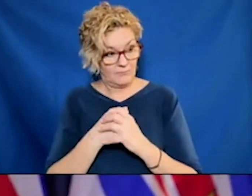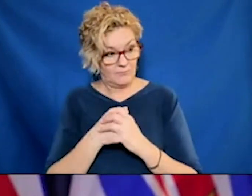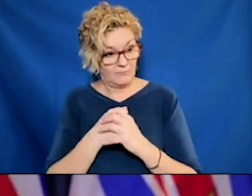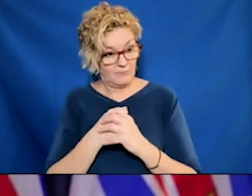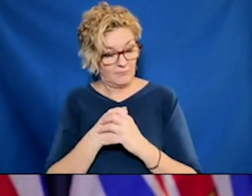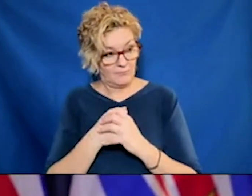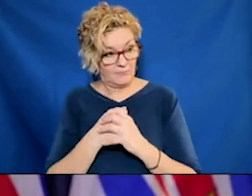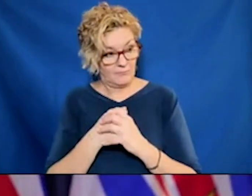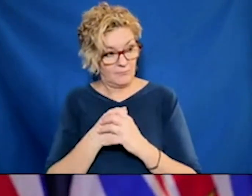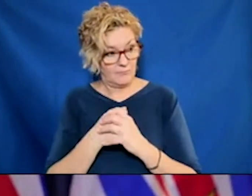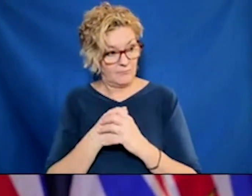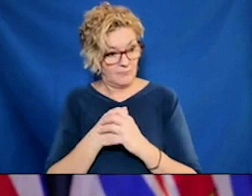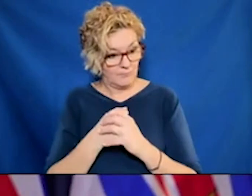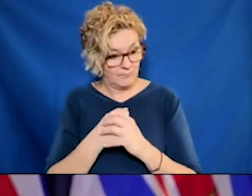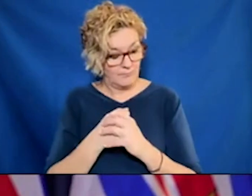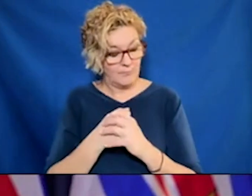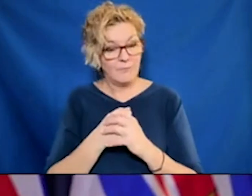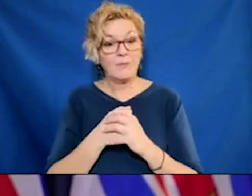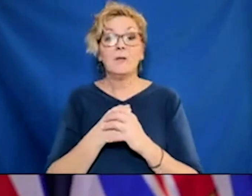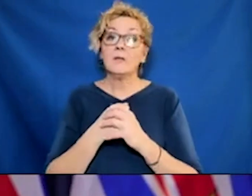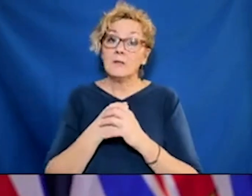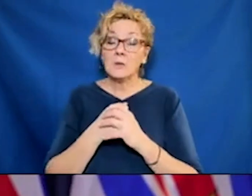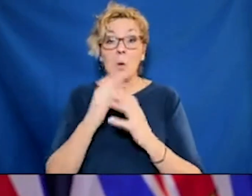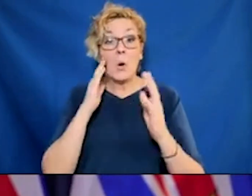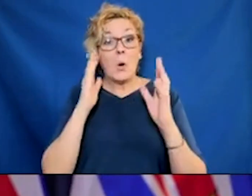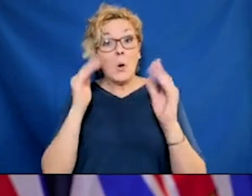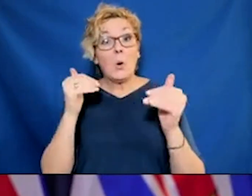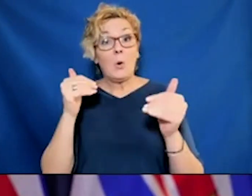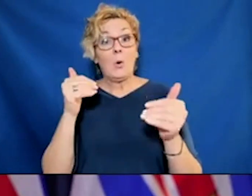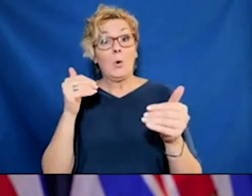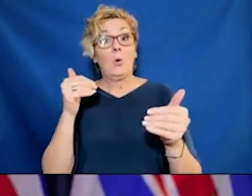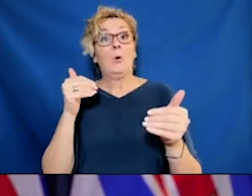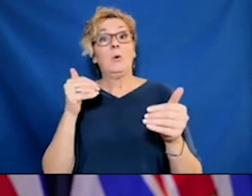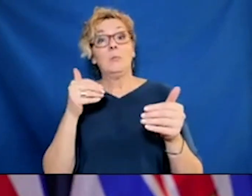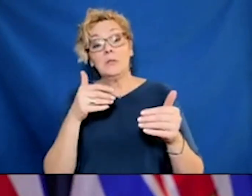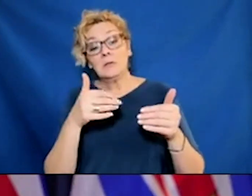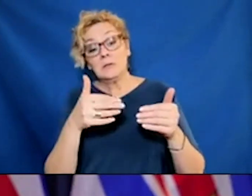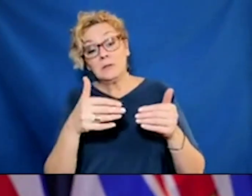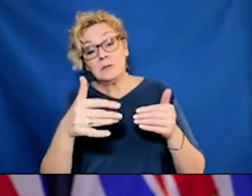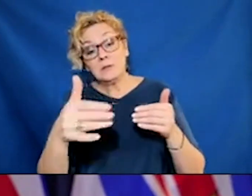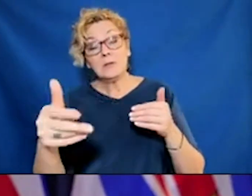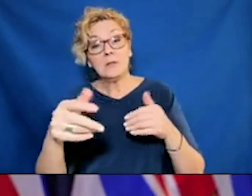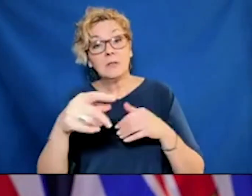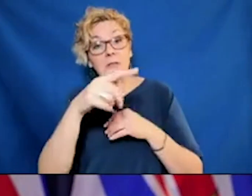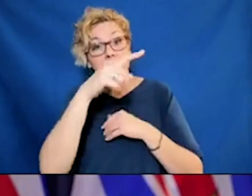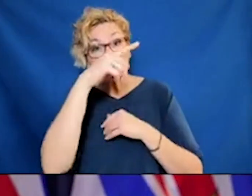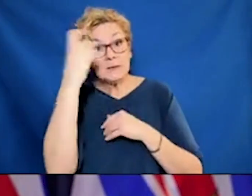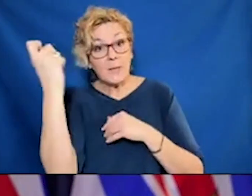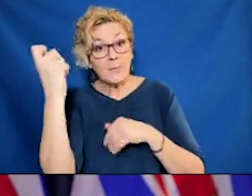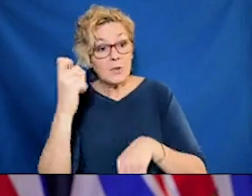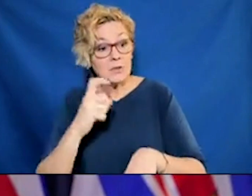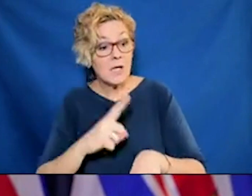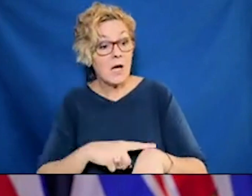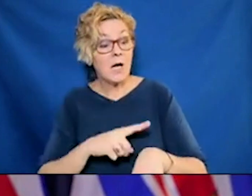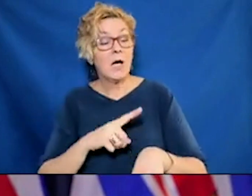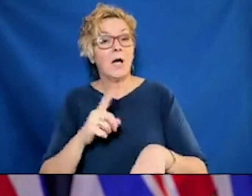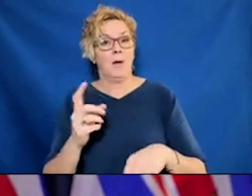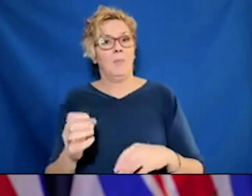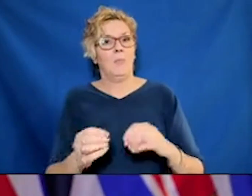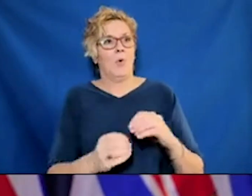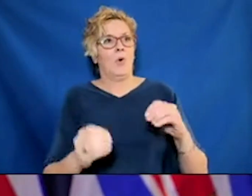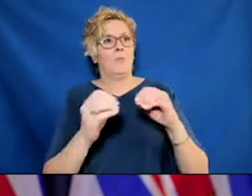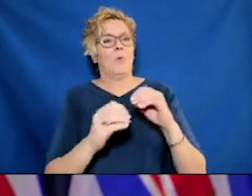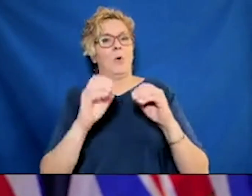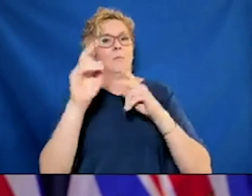we hope that everyone will have the opportunity to be immunized, to really dig in right now. It's critically important that we do so right now